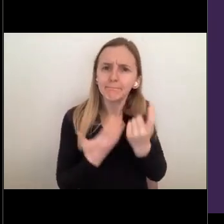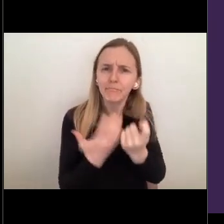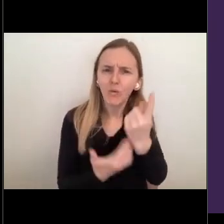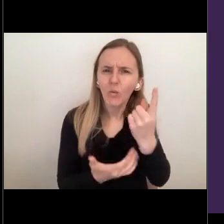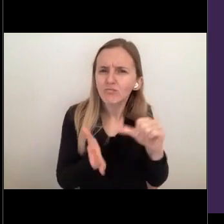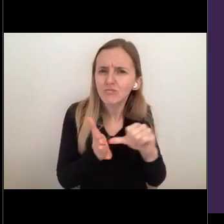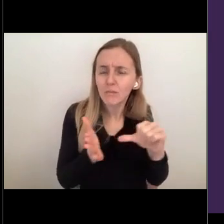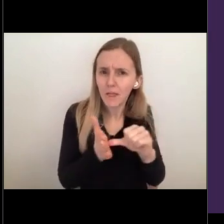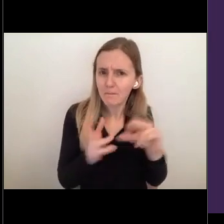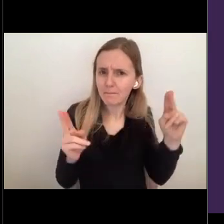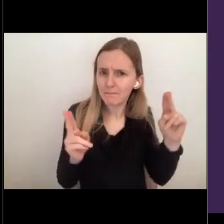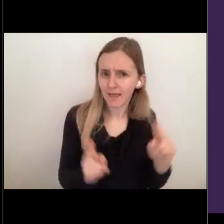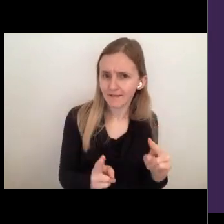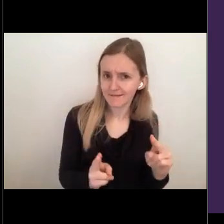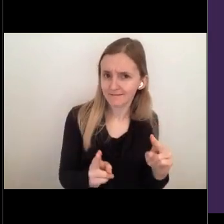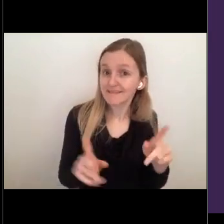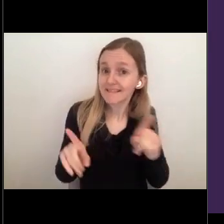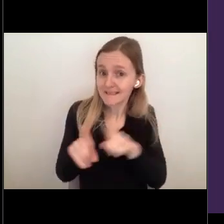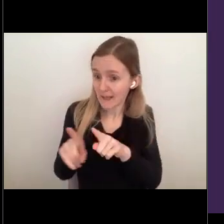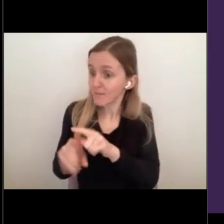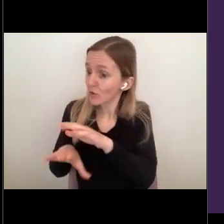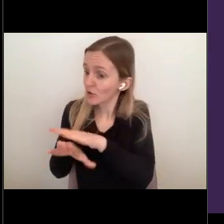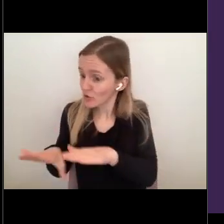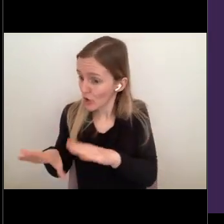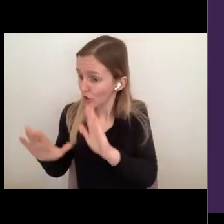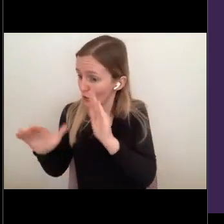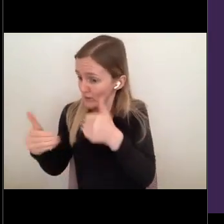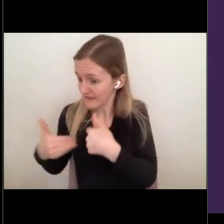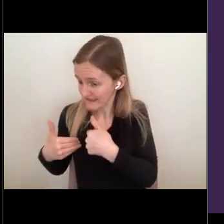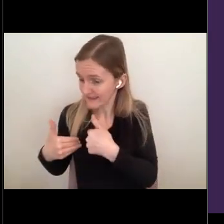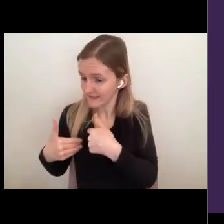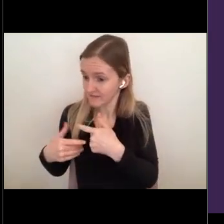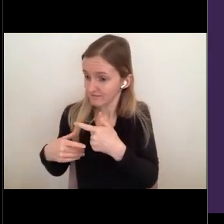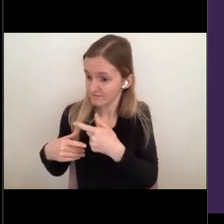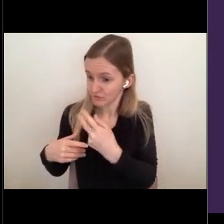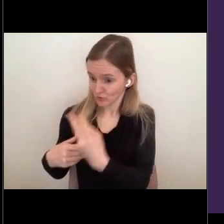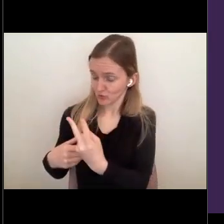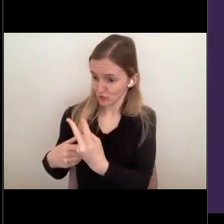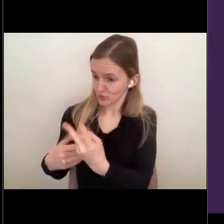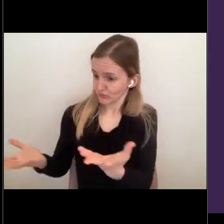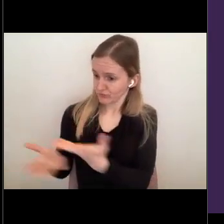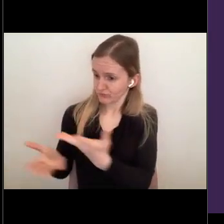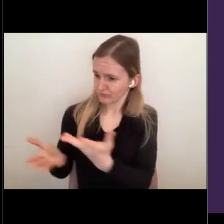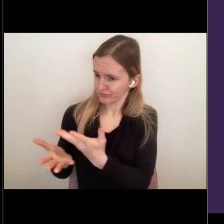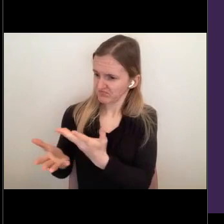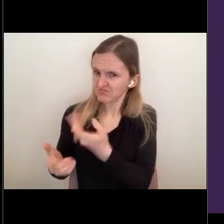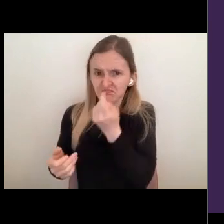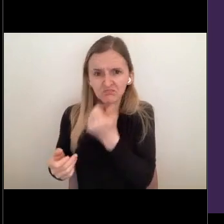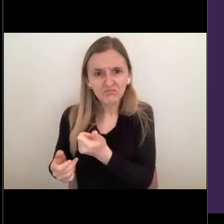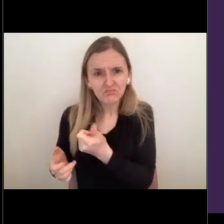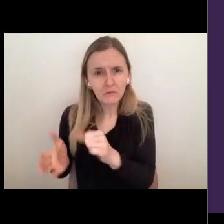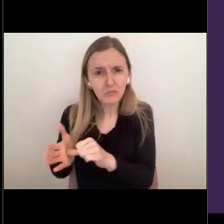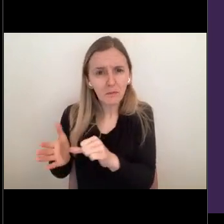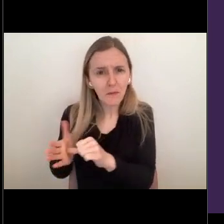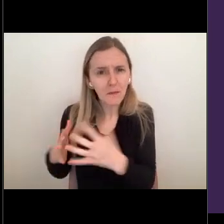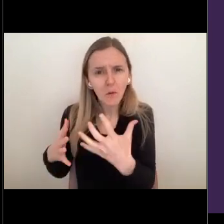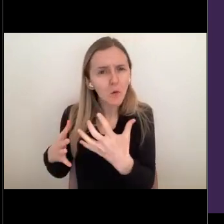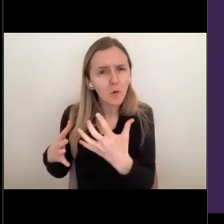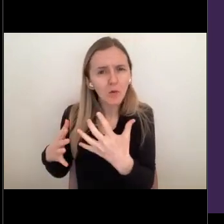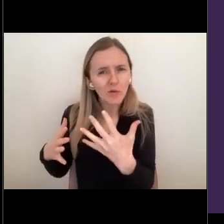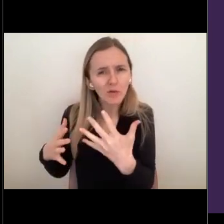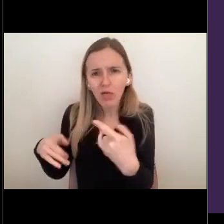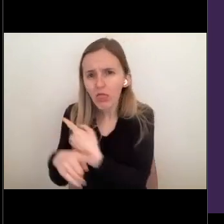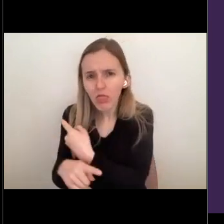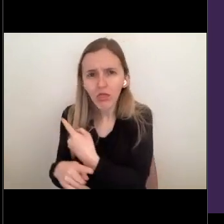occur between non-autistic individuals. So then it really shapes the way we're thinking